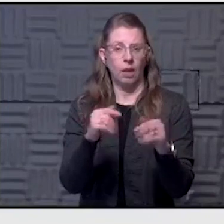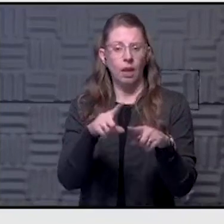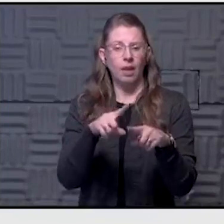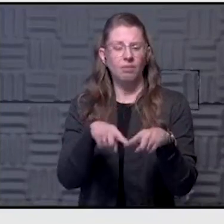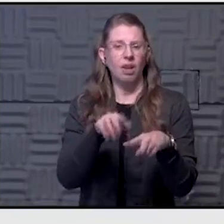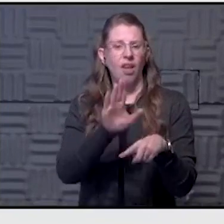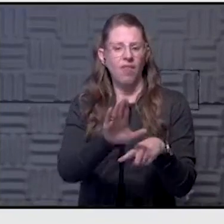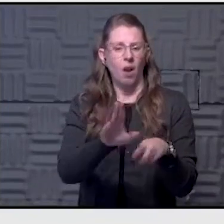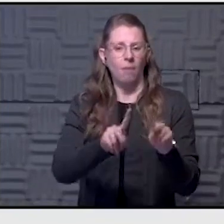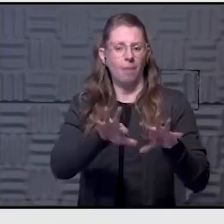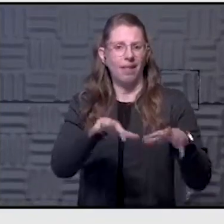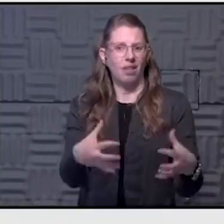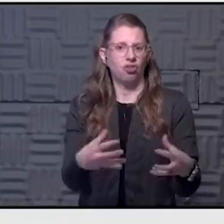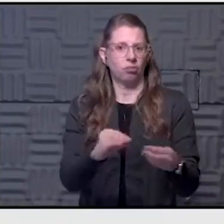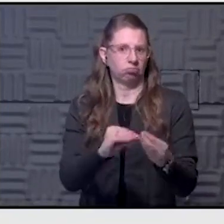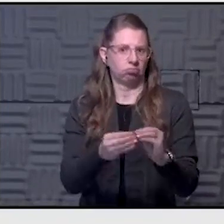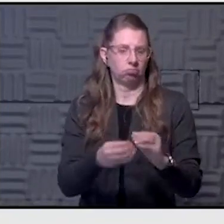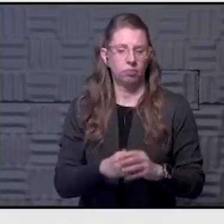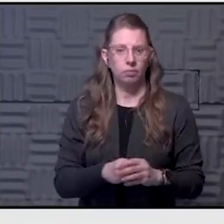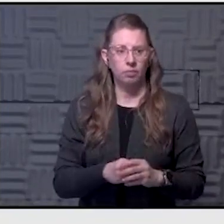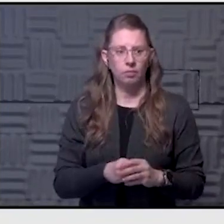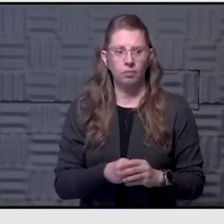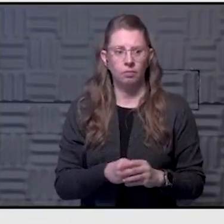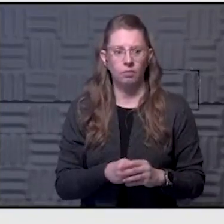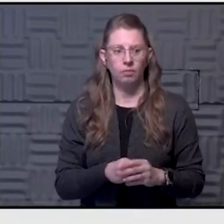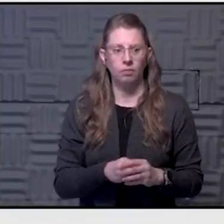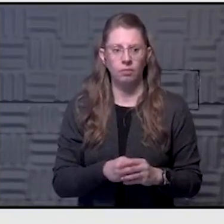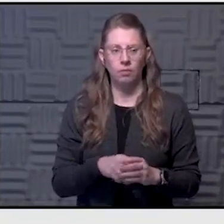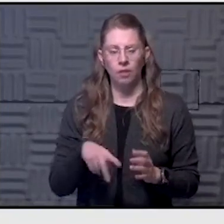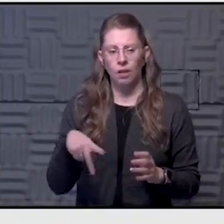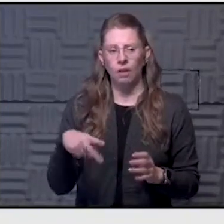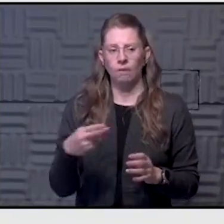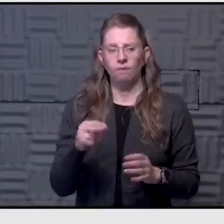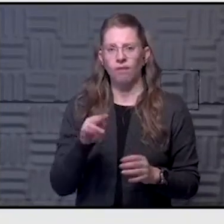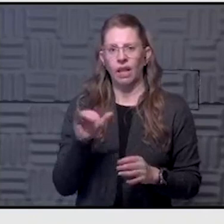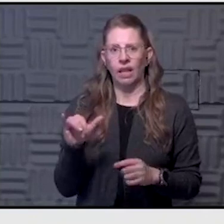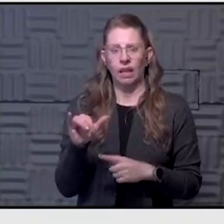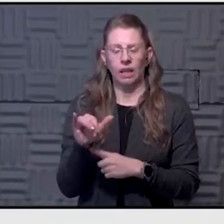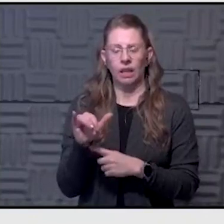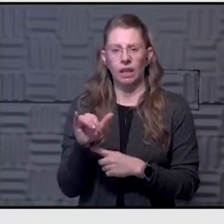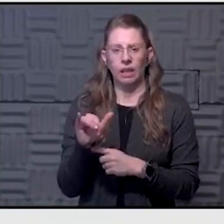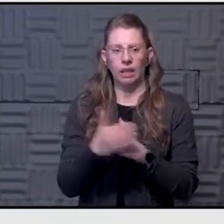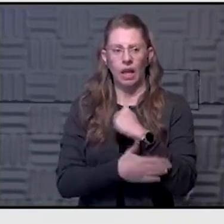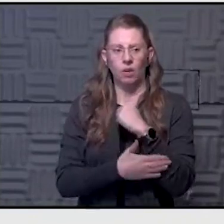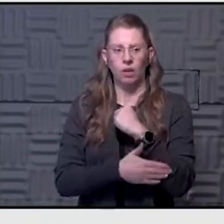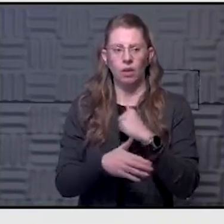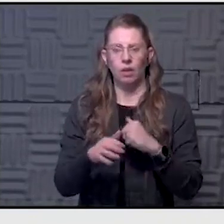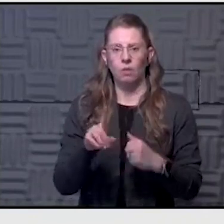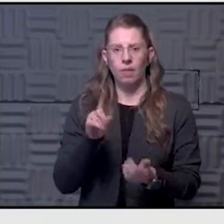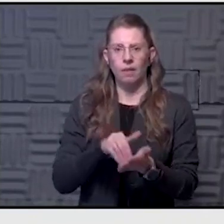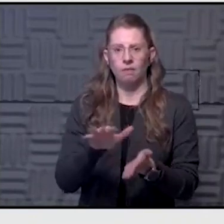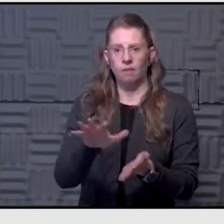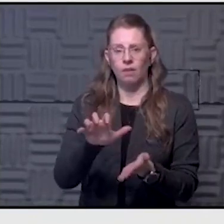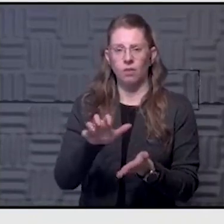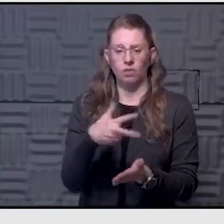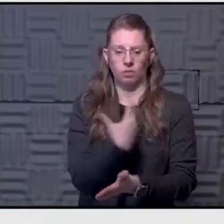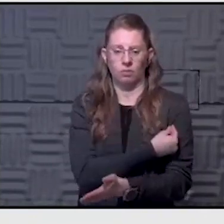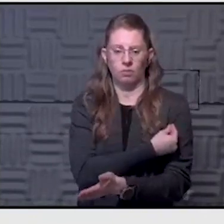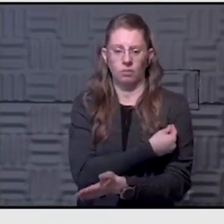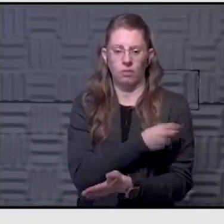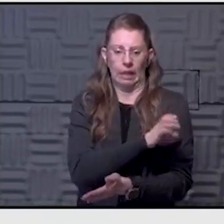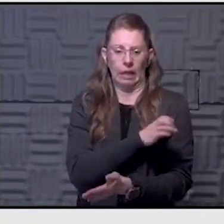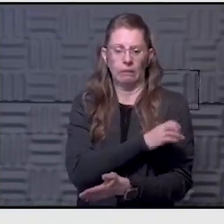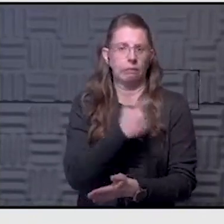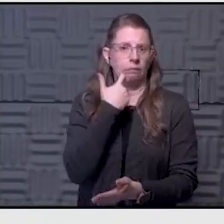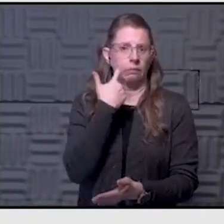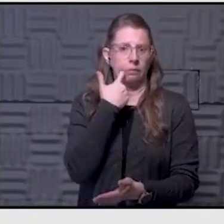population. Finney County, I don't know where that is in there, but they did a 1,500 shot clinic not too long